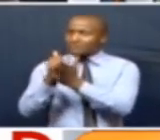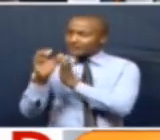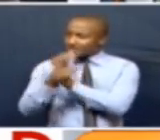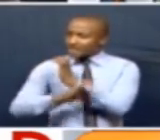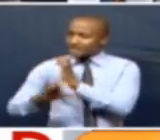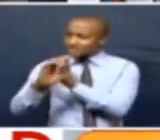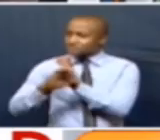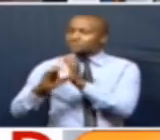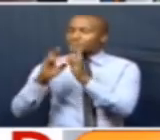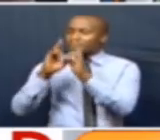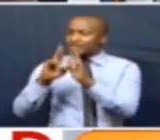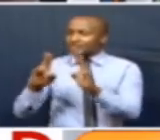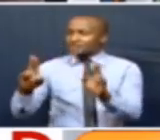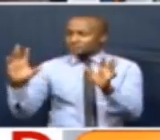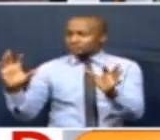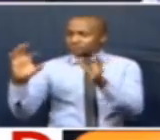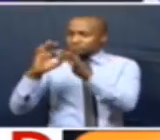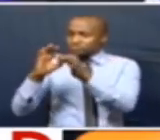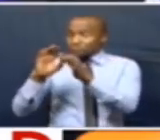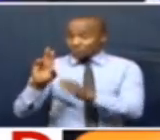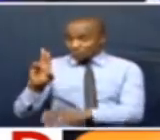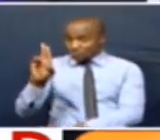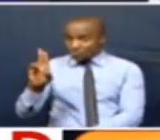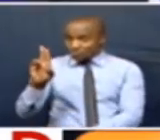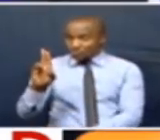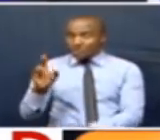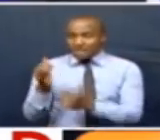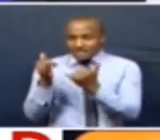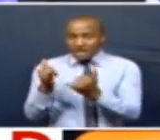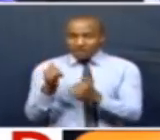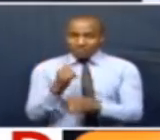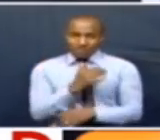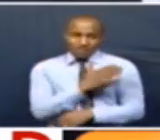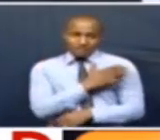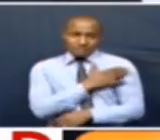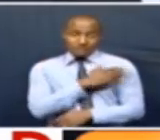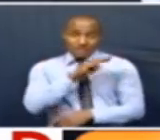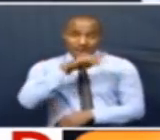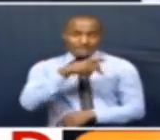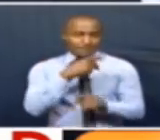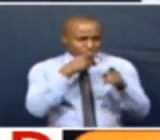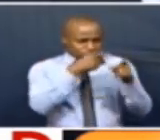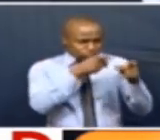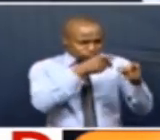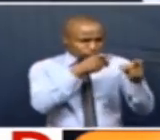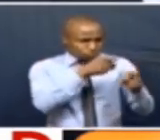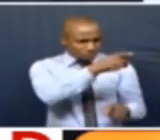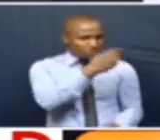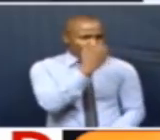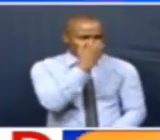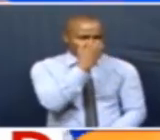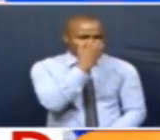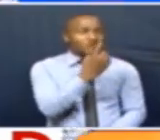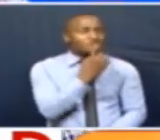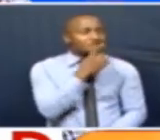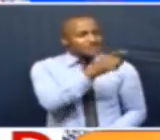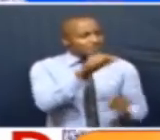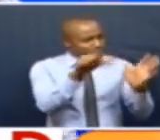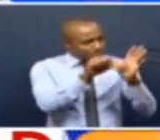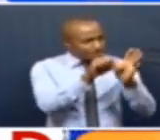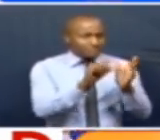with President Kenyatta. But now they accuse the DP of attempting to scuttle the unity plan. Wale